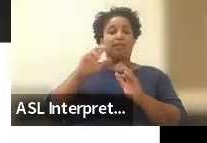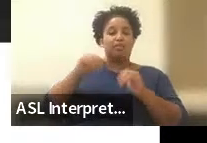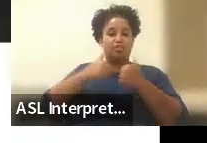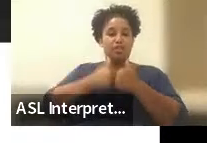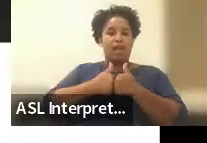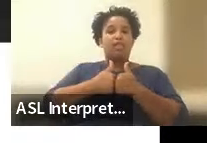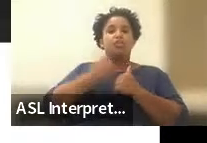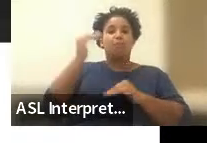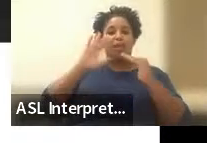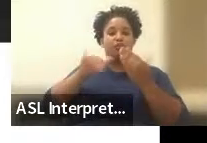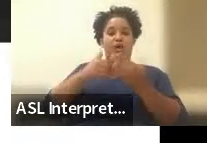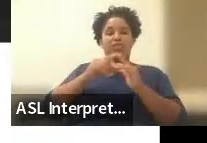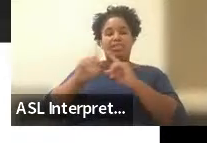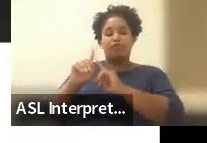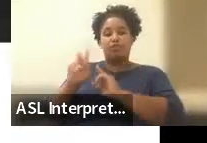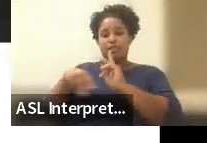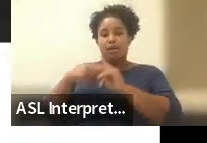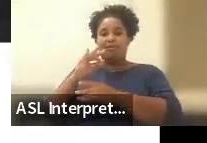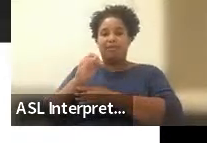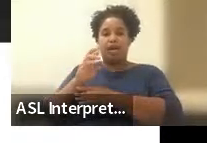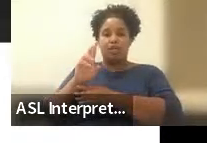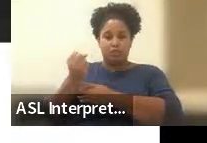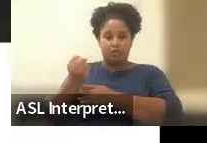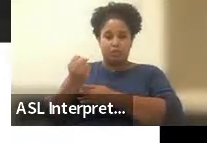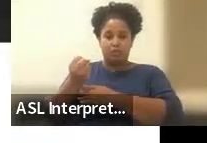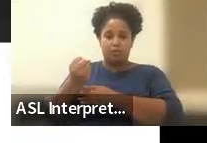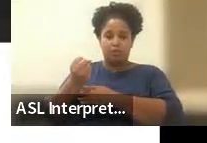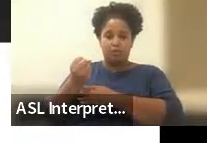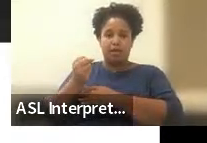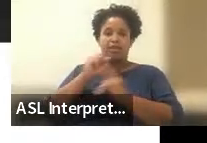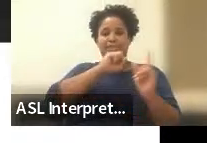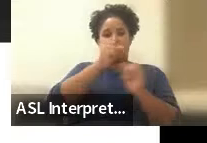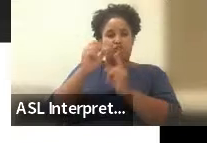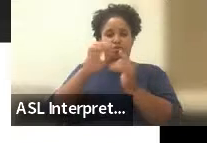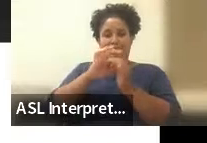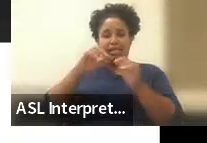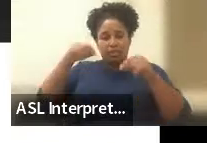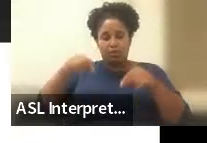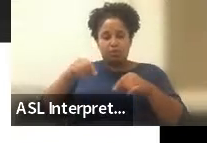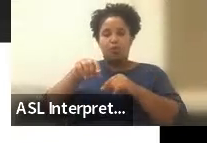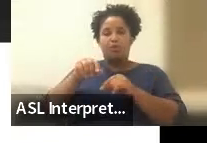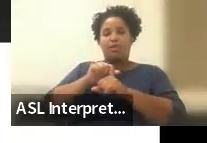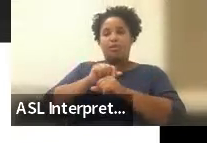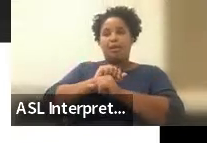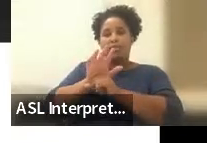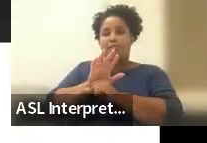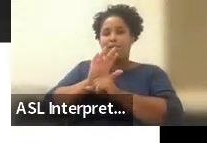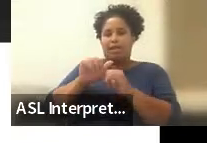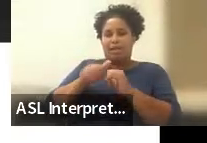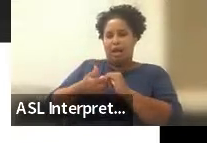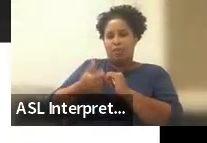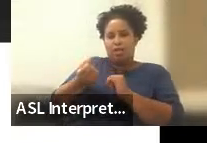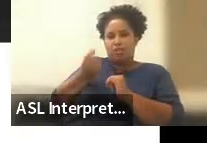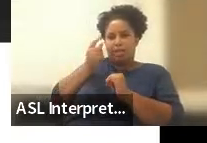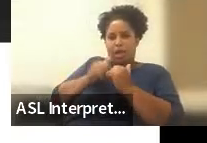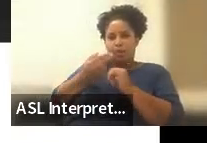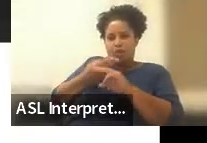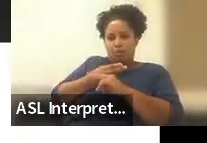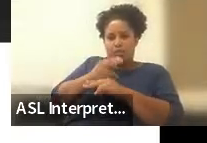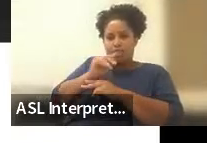factors out, especially as the conditions of the pandemic and our understanding of these tools evolves.